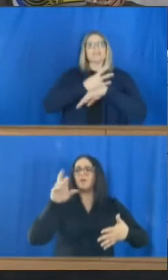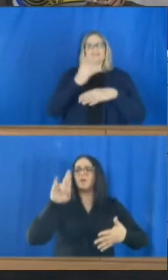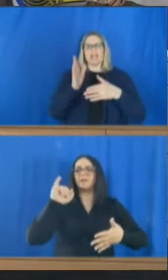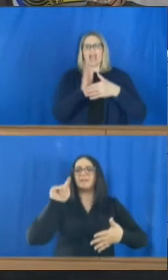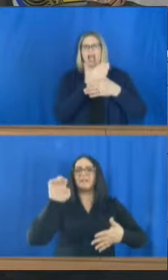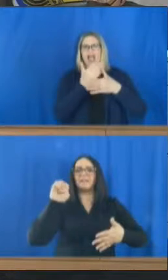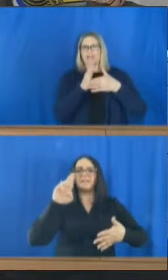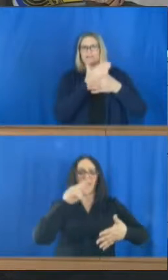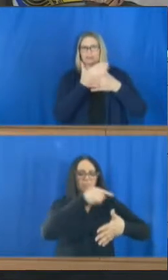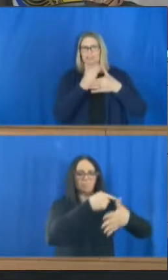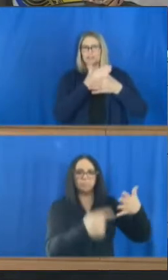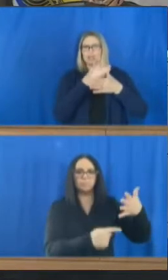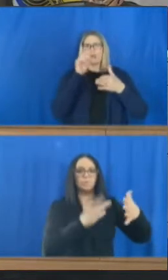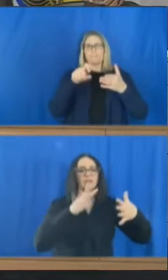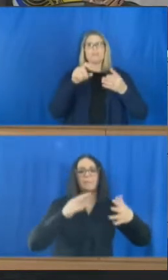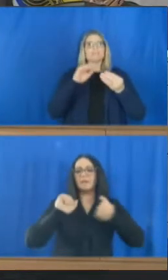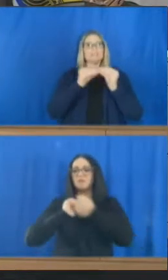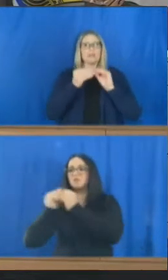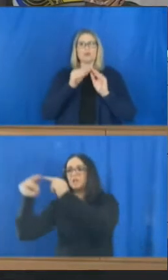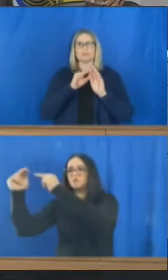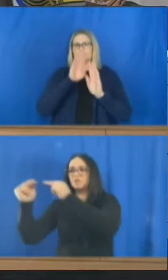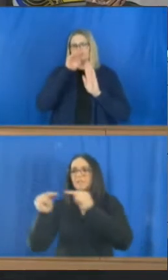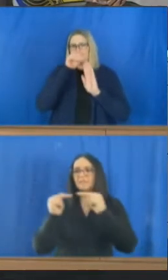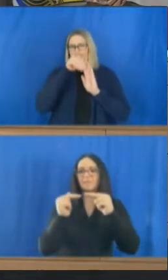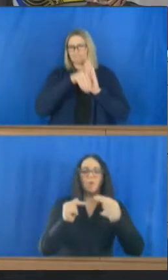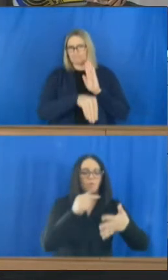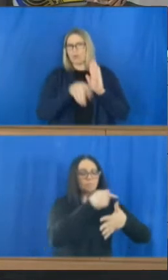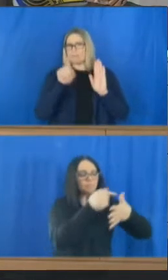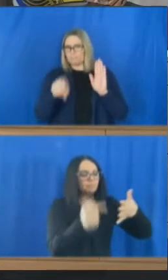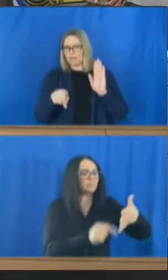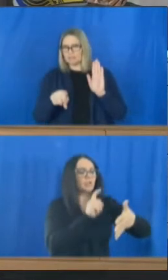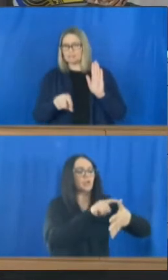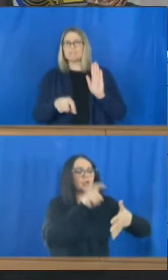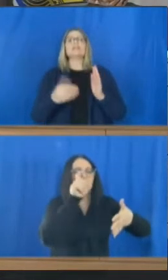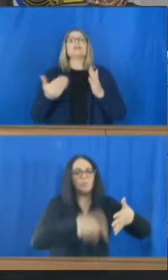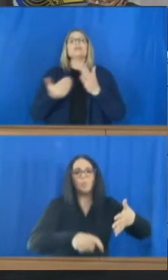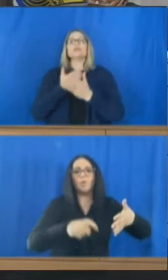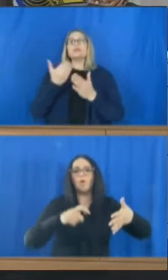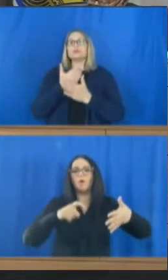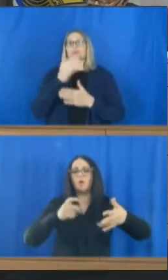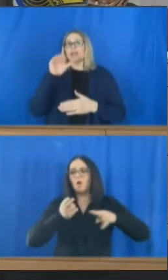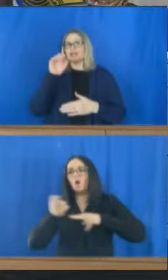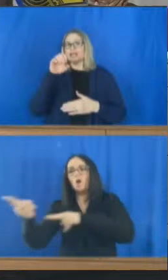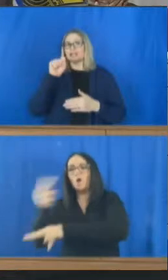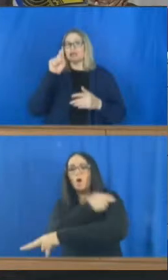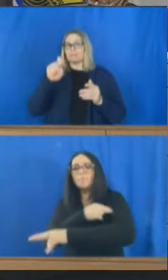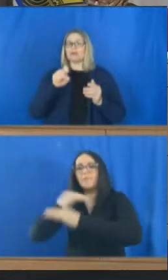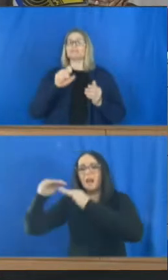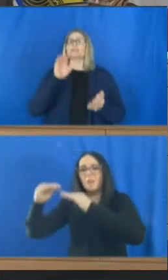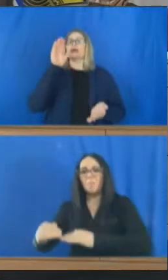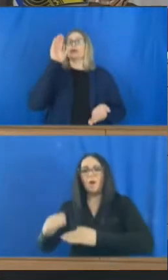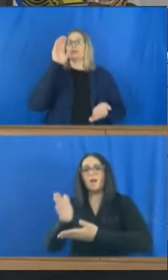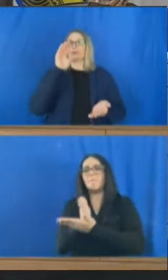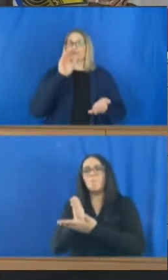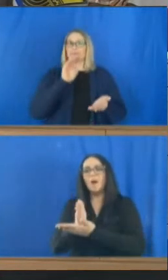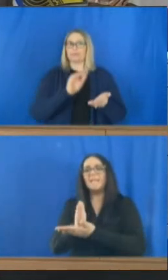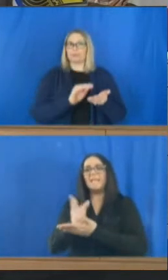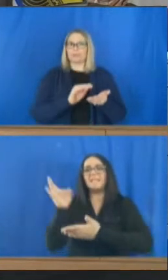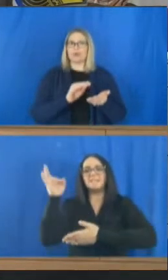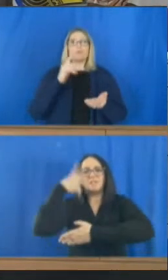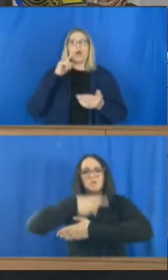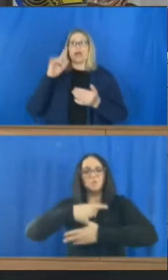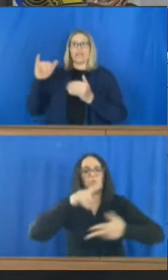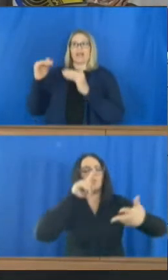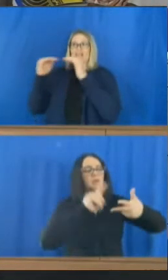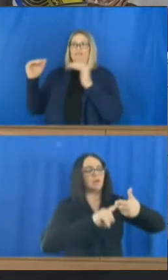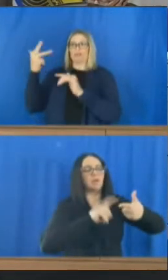of those things happened. So I guess my question is why do you seem to be ignoring your own rules?